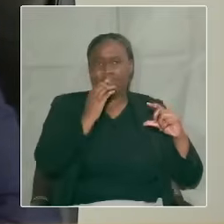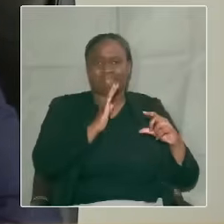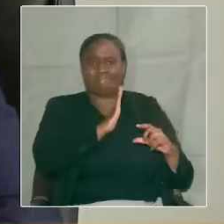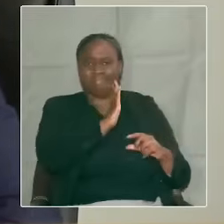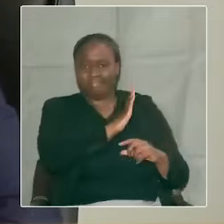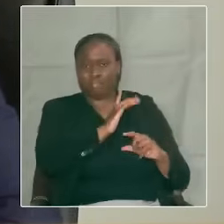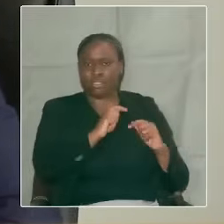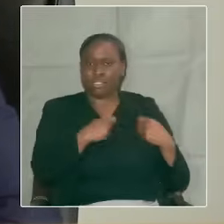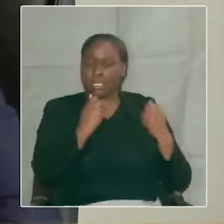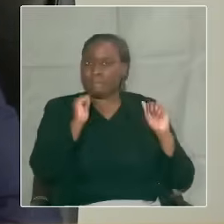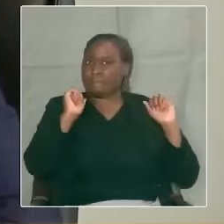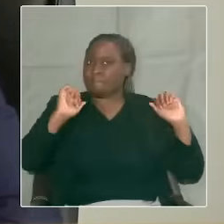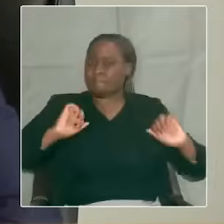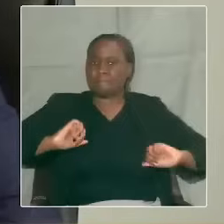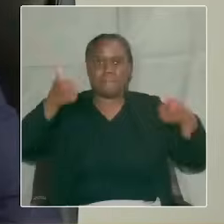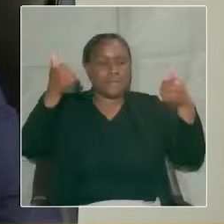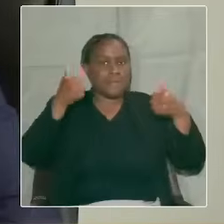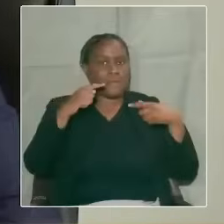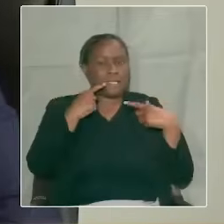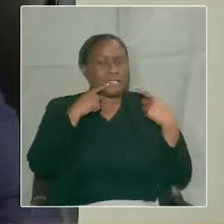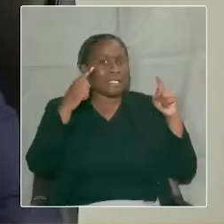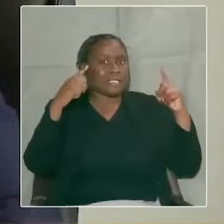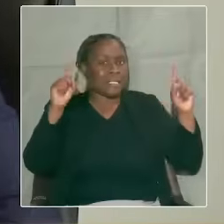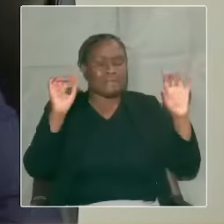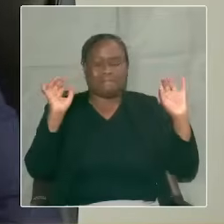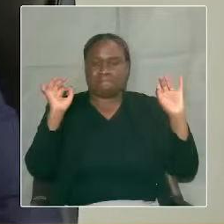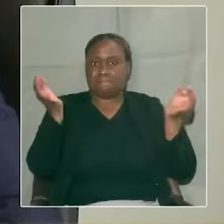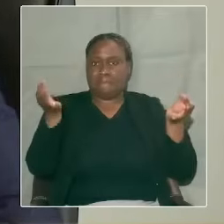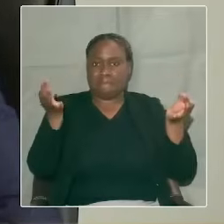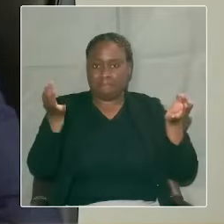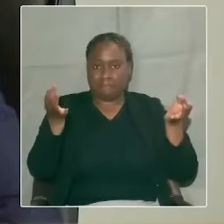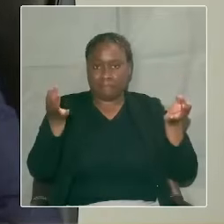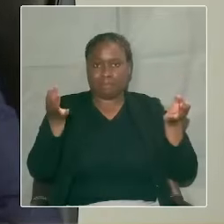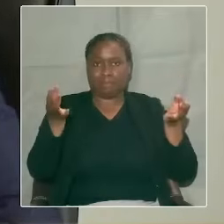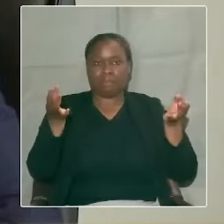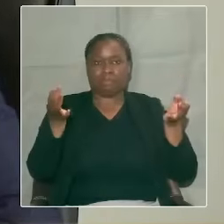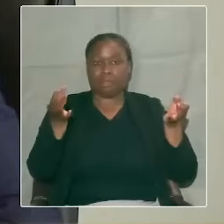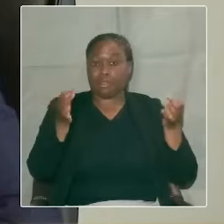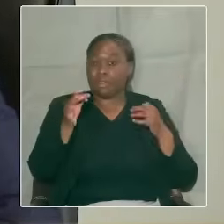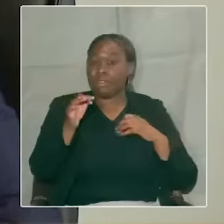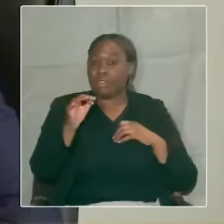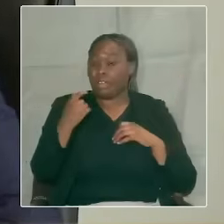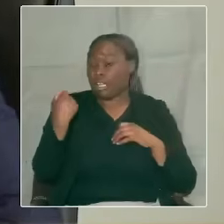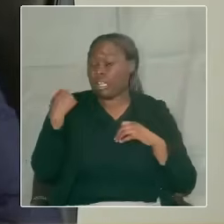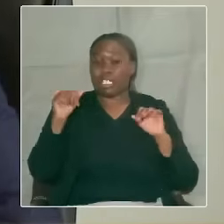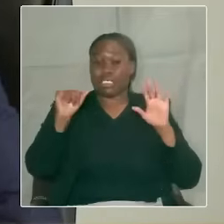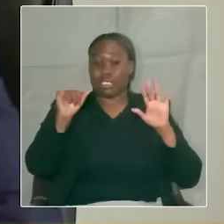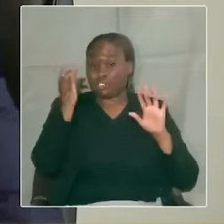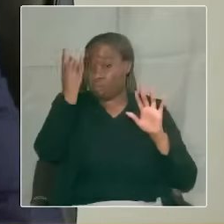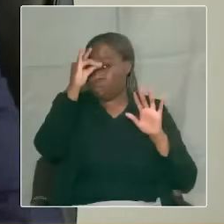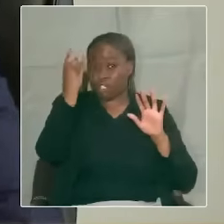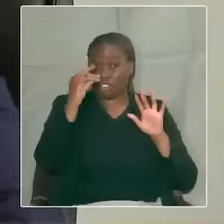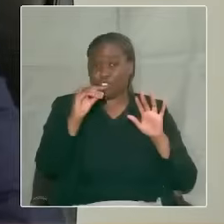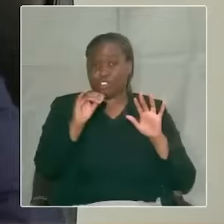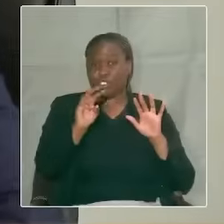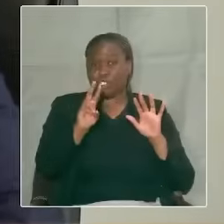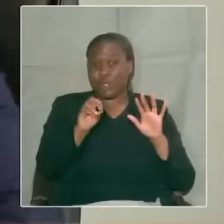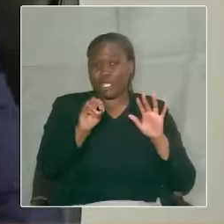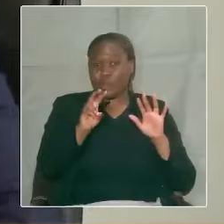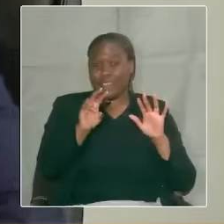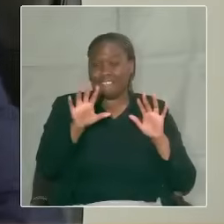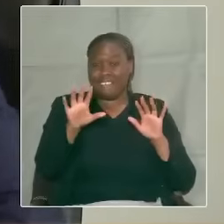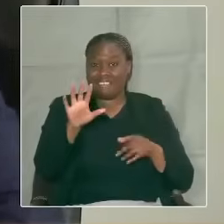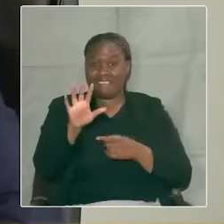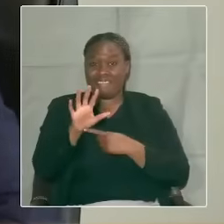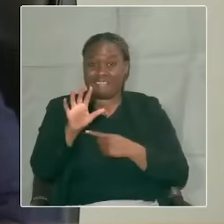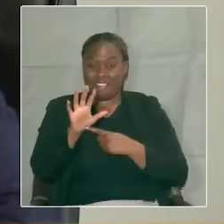was successful, commissioners, in doing its work. So on the 6th of March, there was